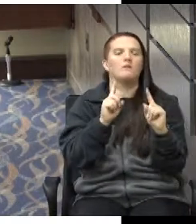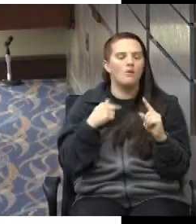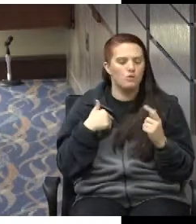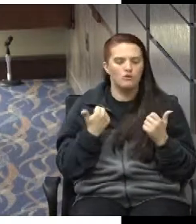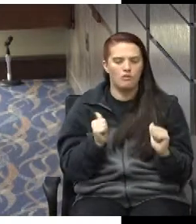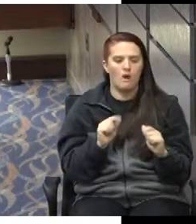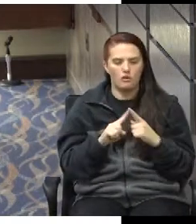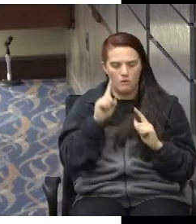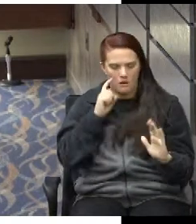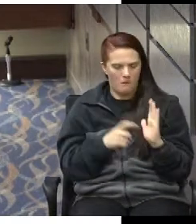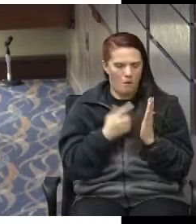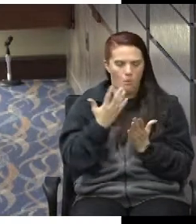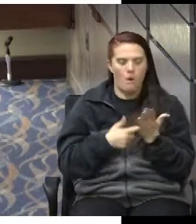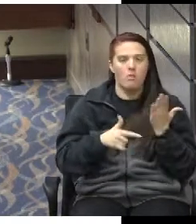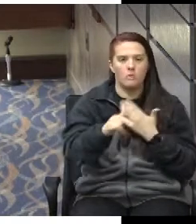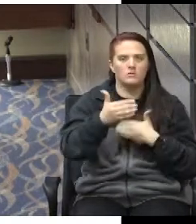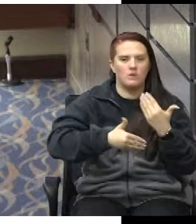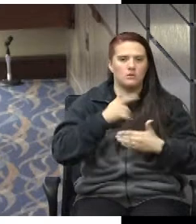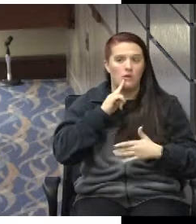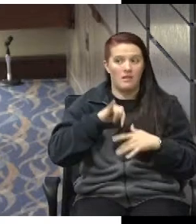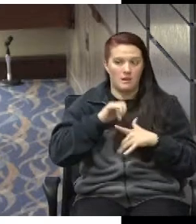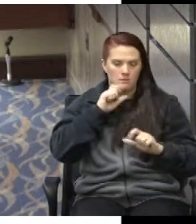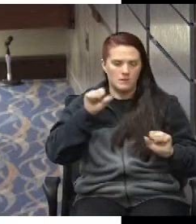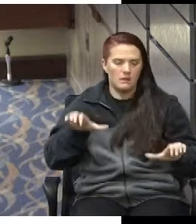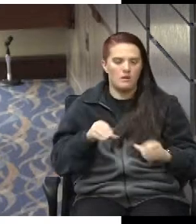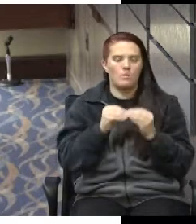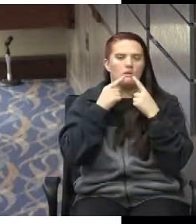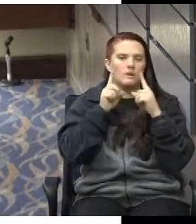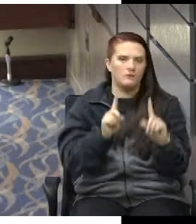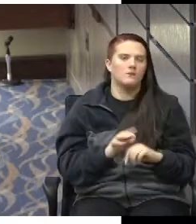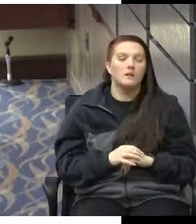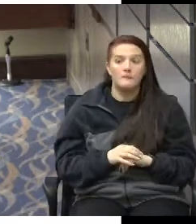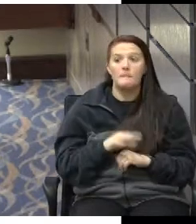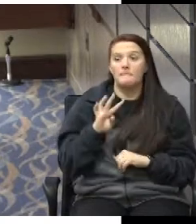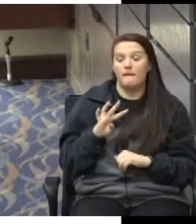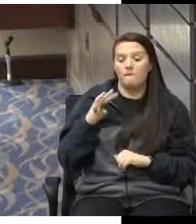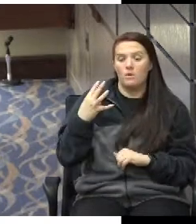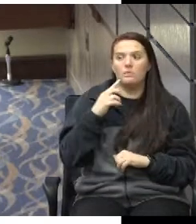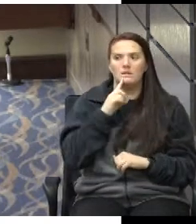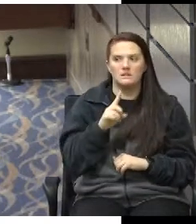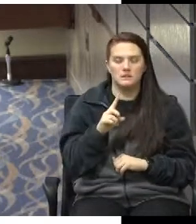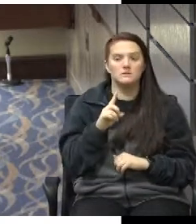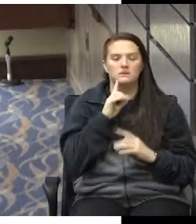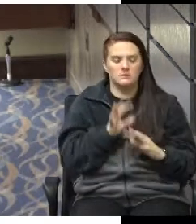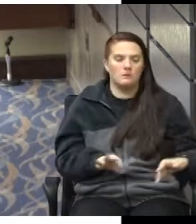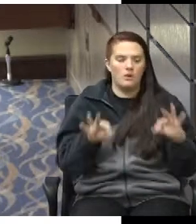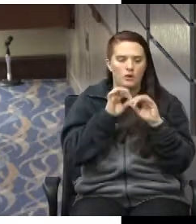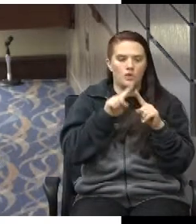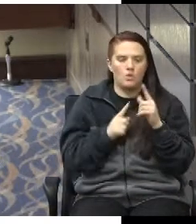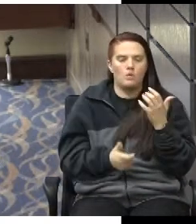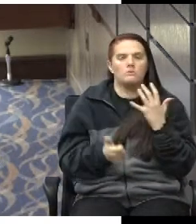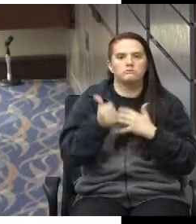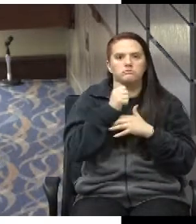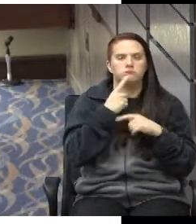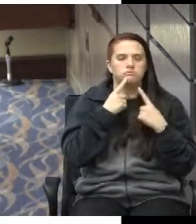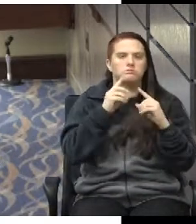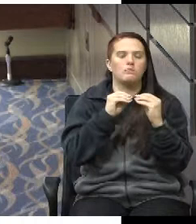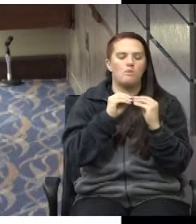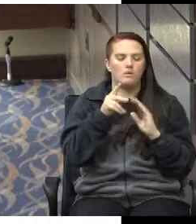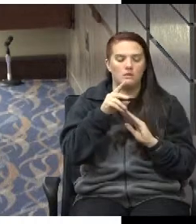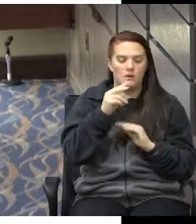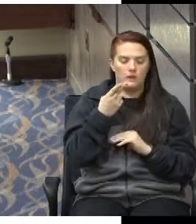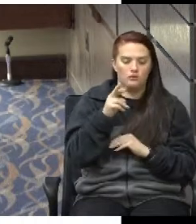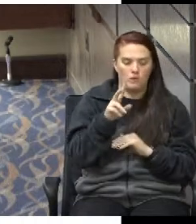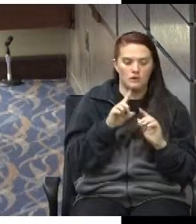to try to identify what those processes are that can be done more effectively. And the fourth one is fundamentally to optimize the performance of the HR department members in